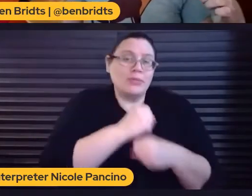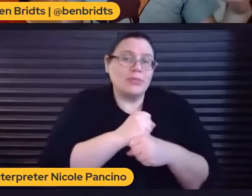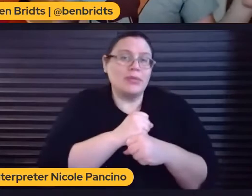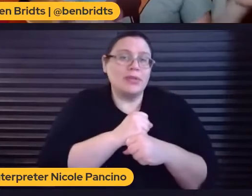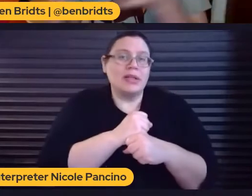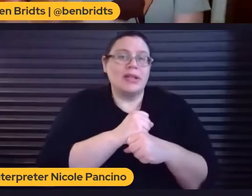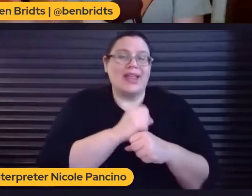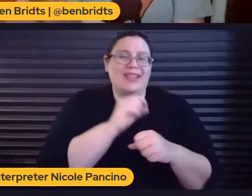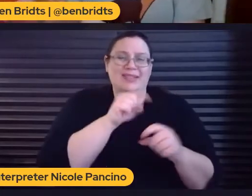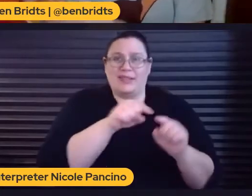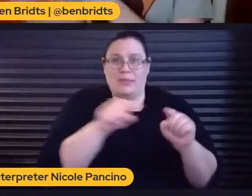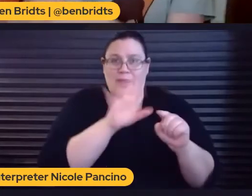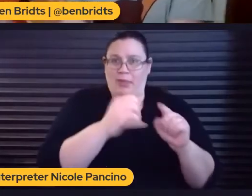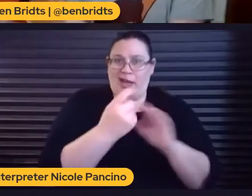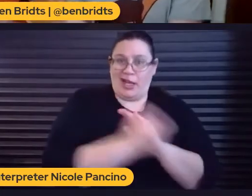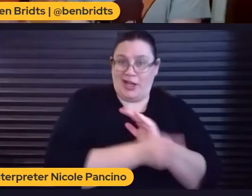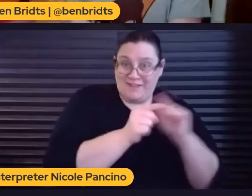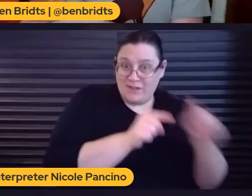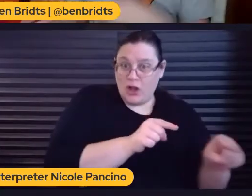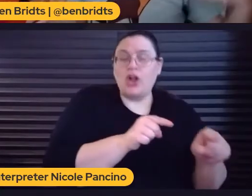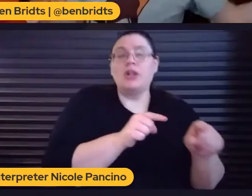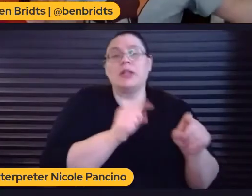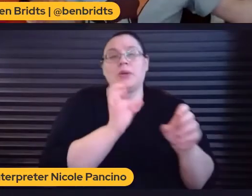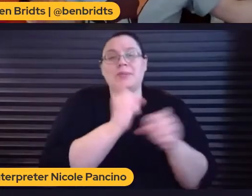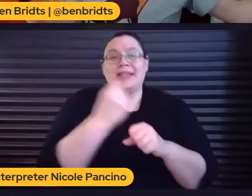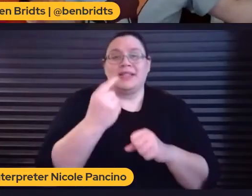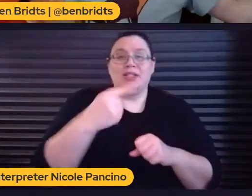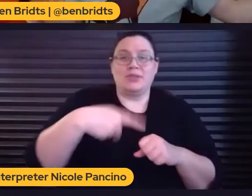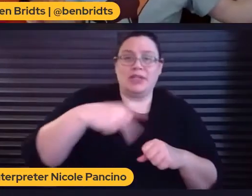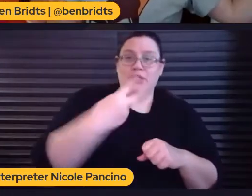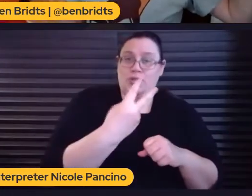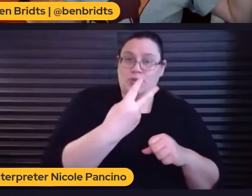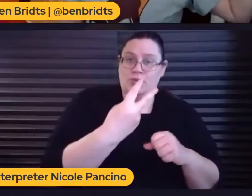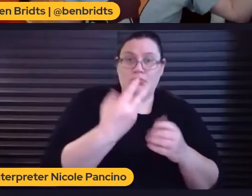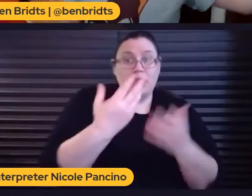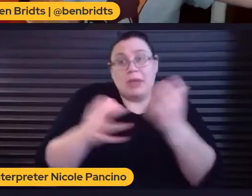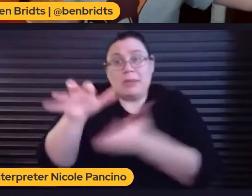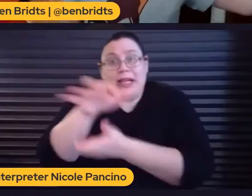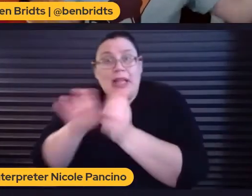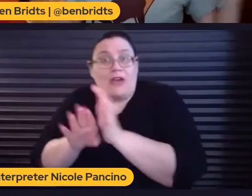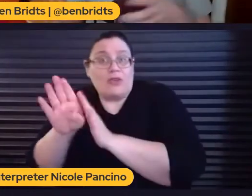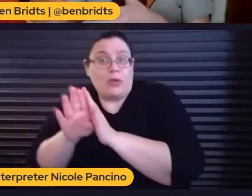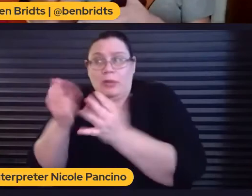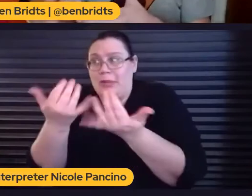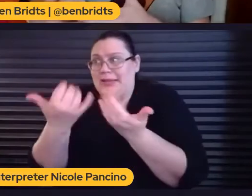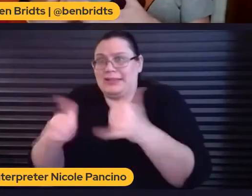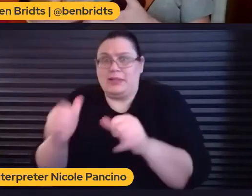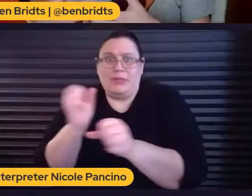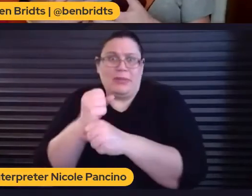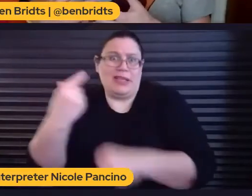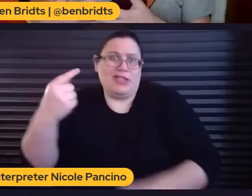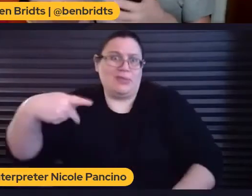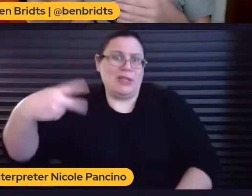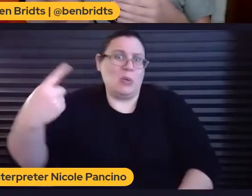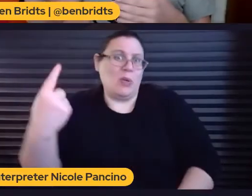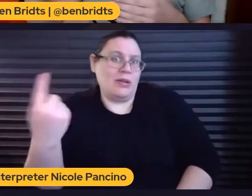default, and it's creating it with GP2 right now, even though CloudFormation might be still creating GP1.